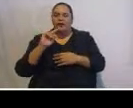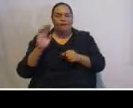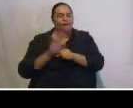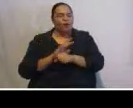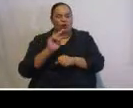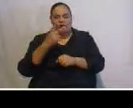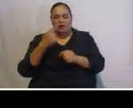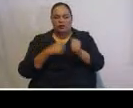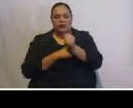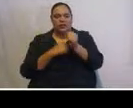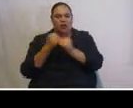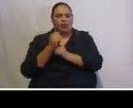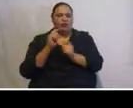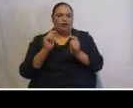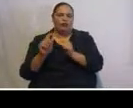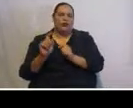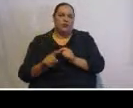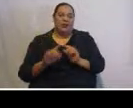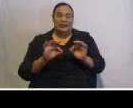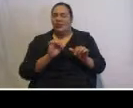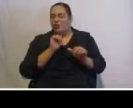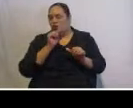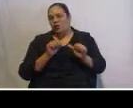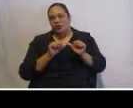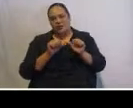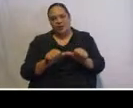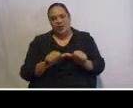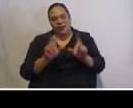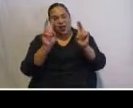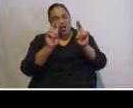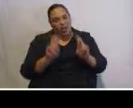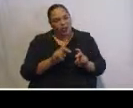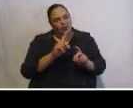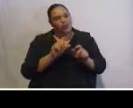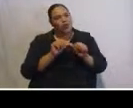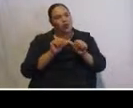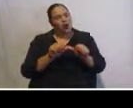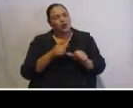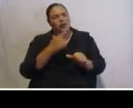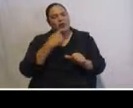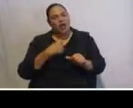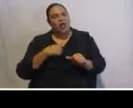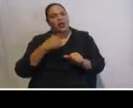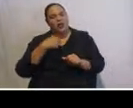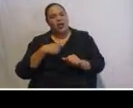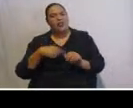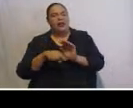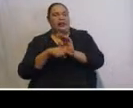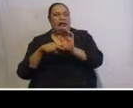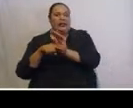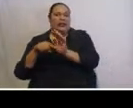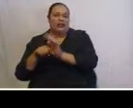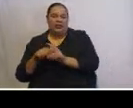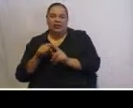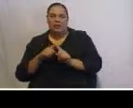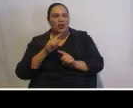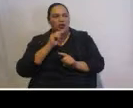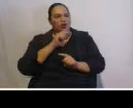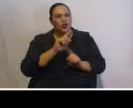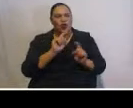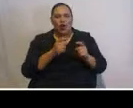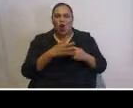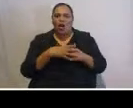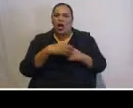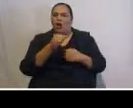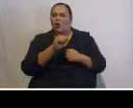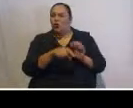system, because this is not sustainable. Eskom is constantly being told it's in a death spiral. It actually doesn't seem to be able to get